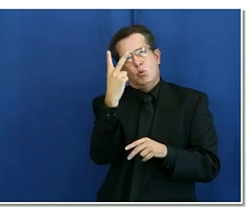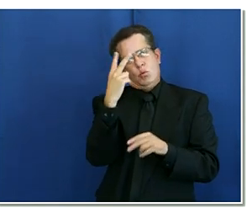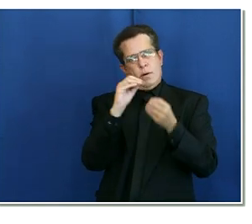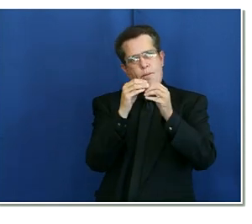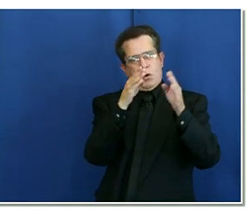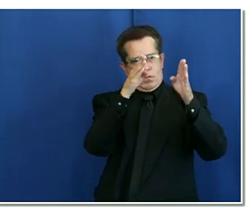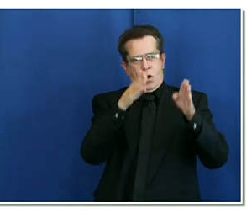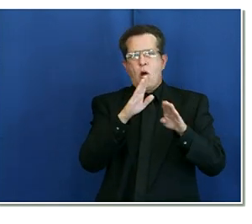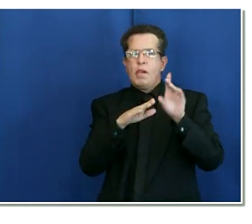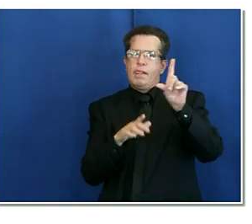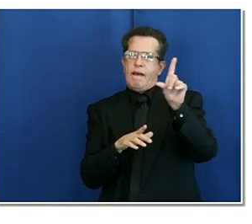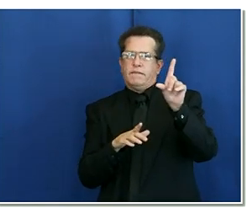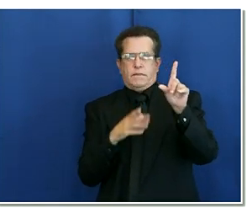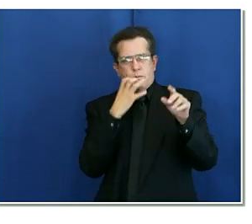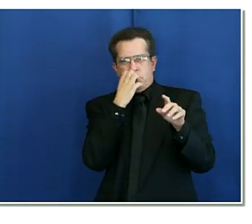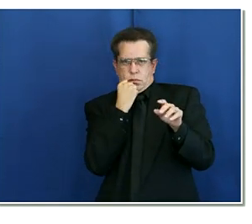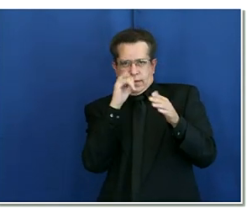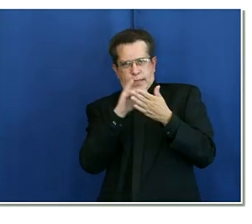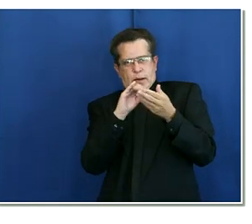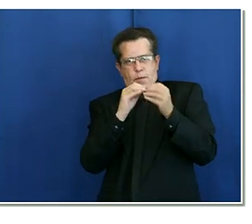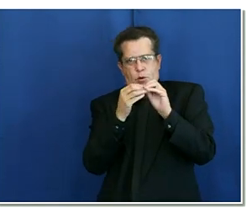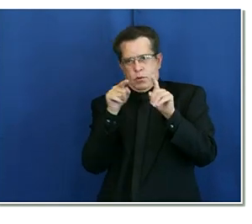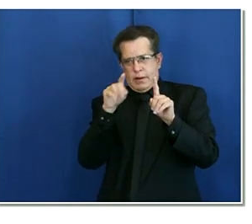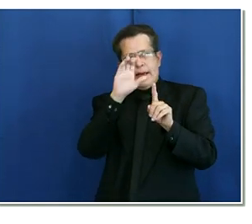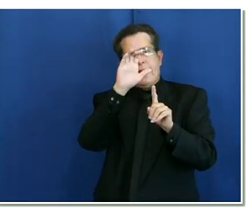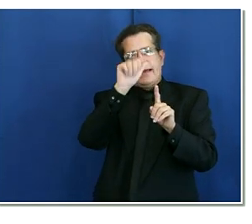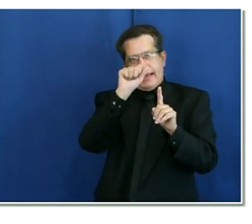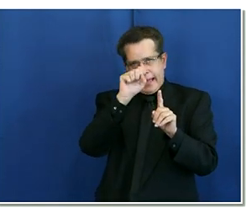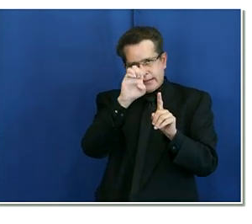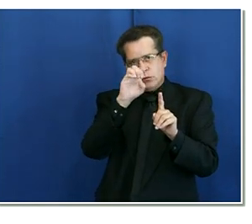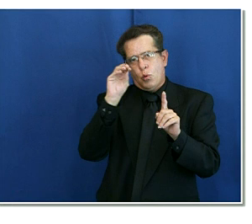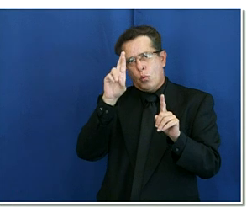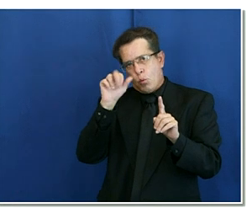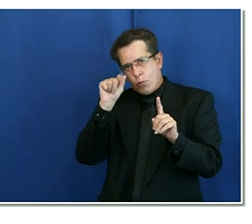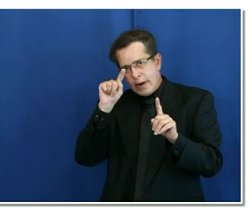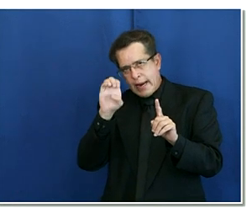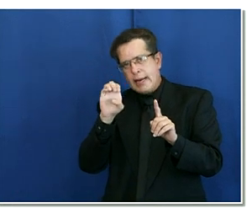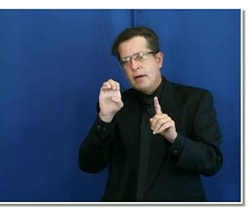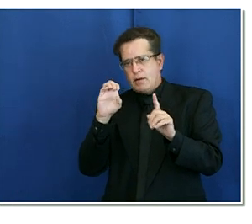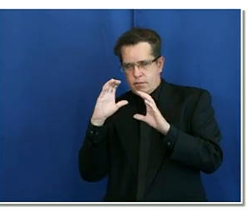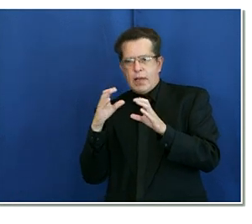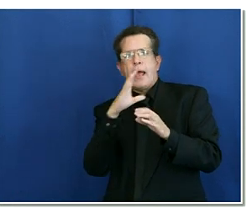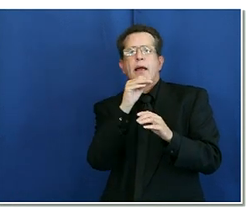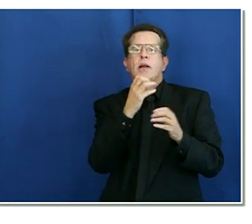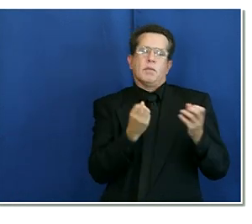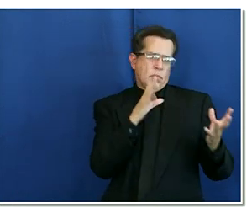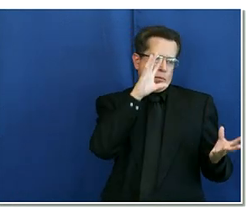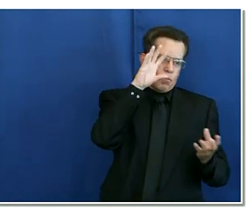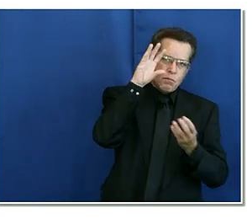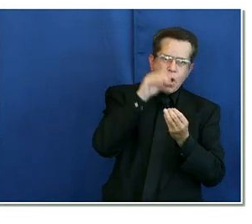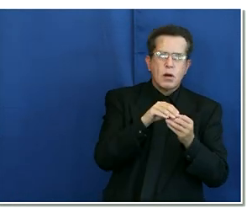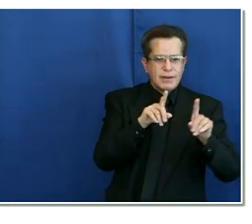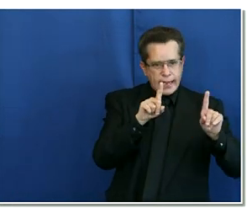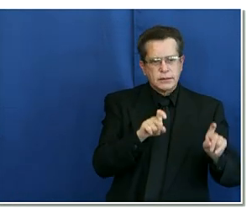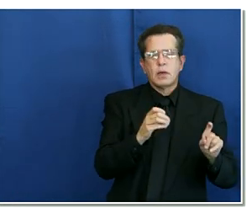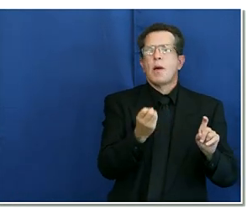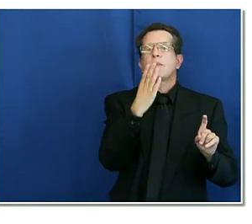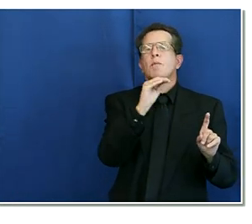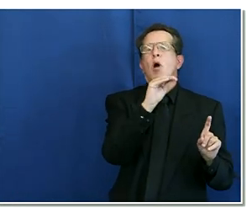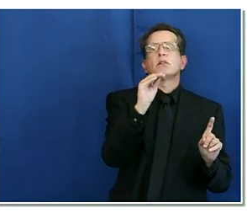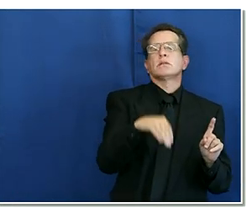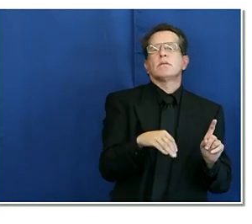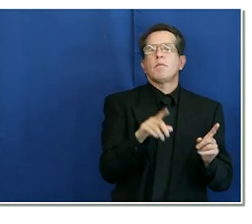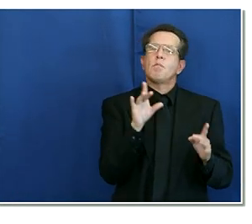metrics on the left in this slide, case rate and % of testing positivity. So every county